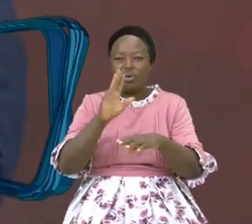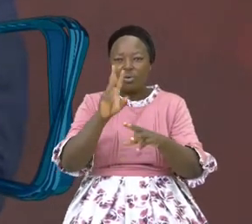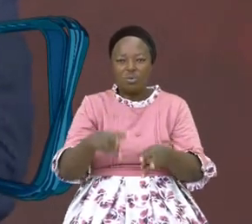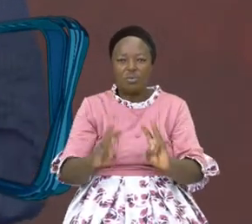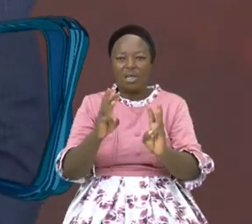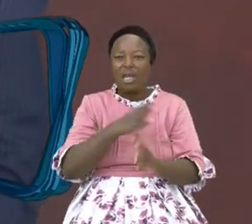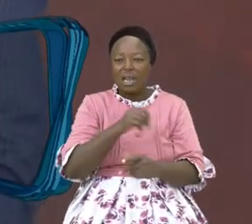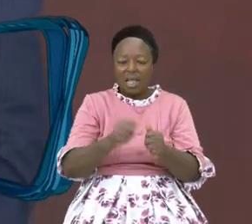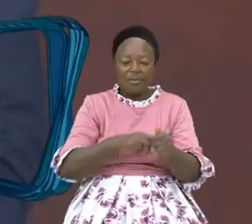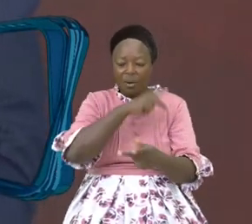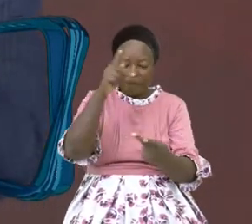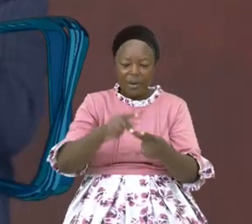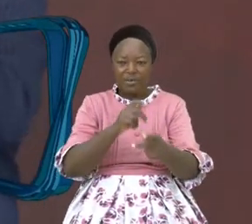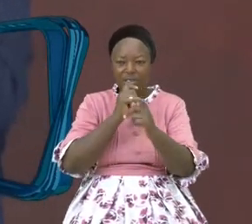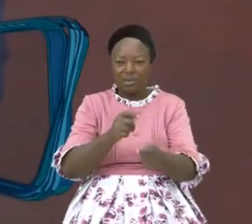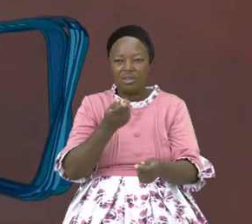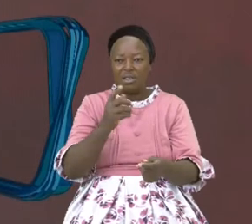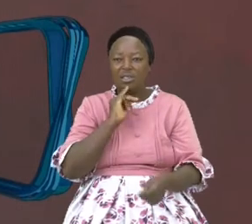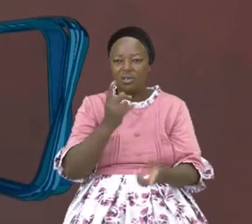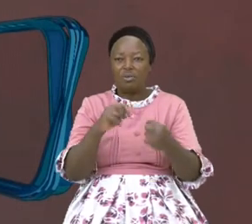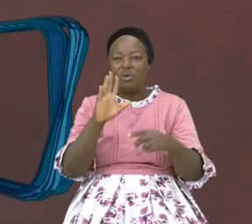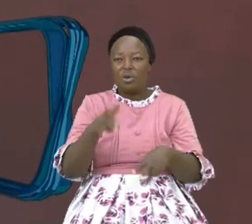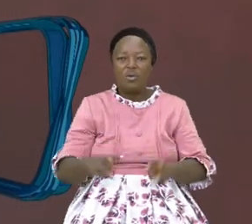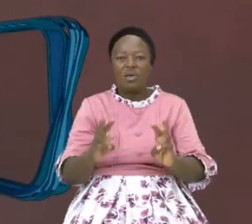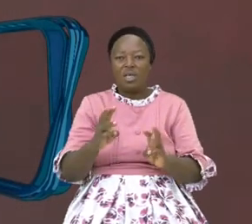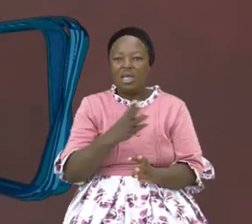gift coming your way, is from above and